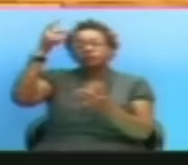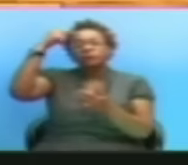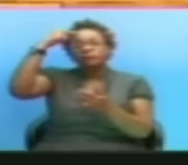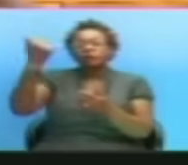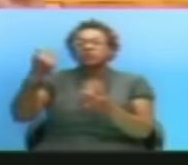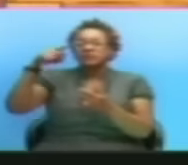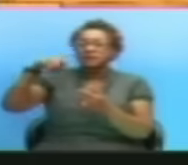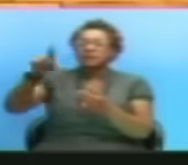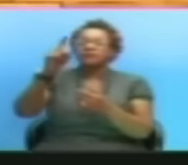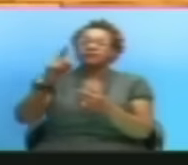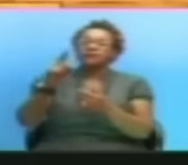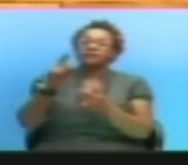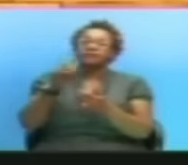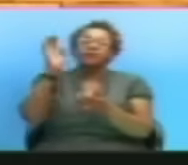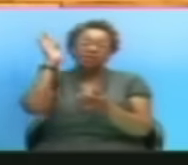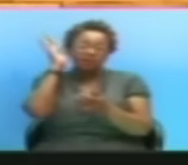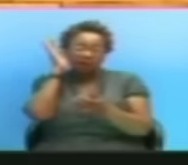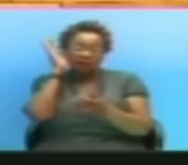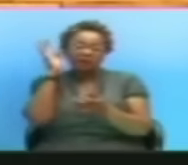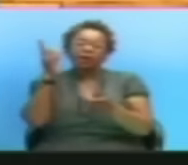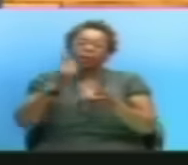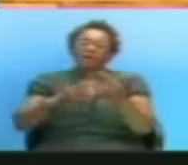because he heard our cries as residents of Buru Buru.